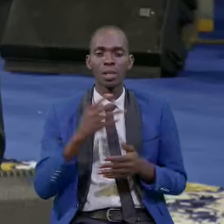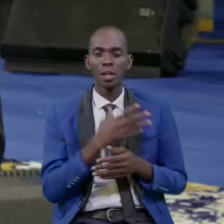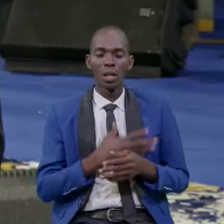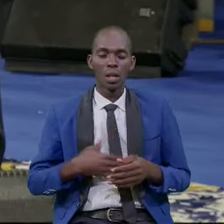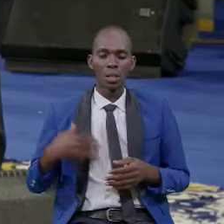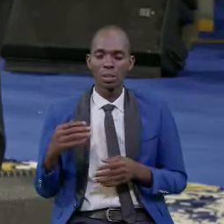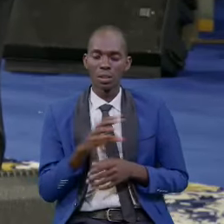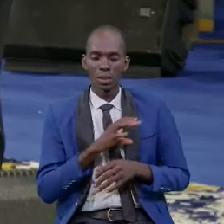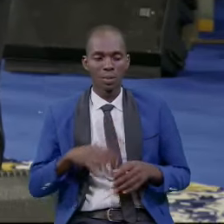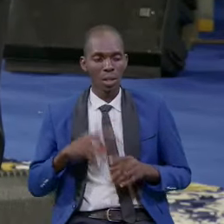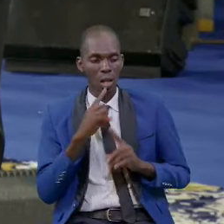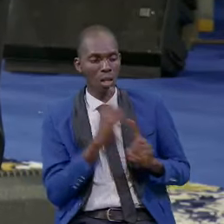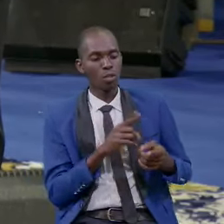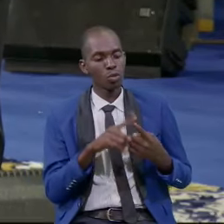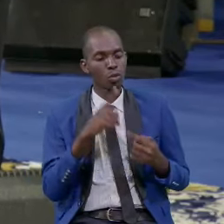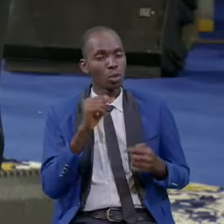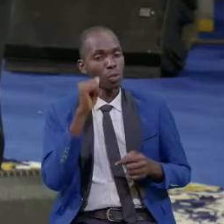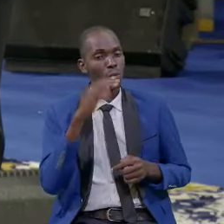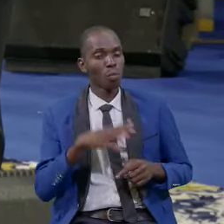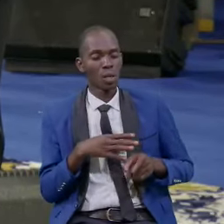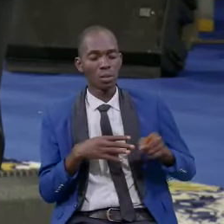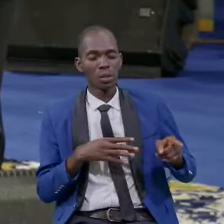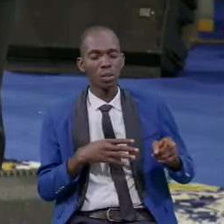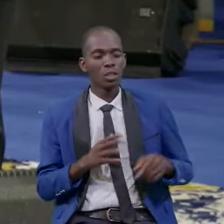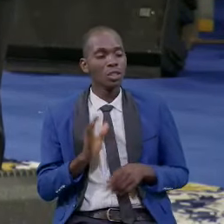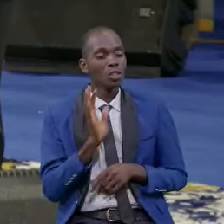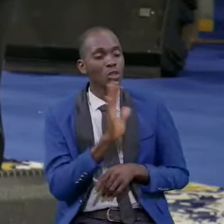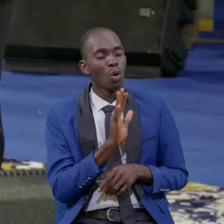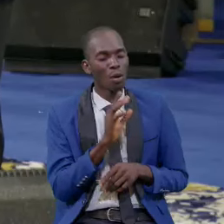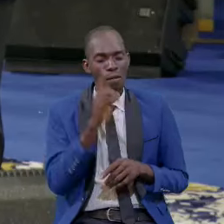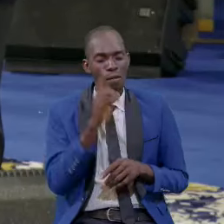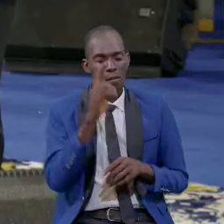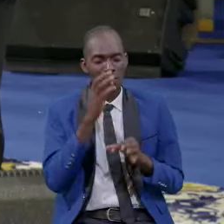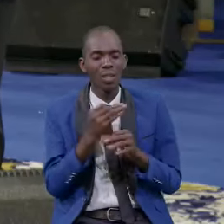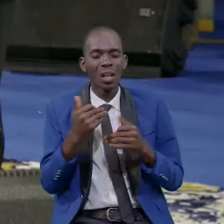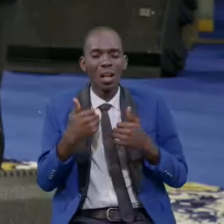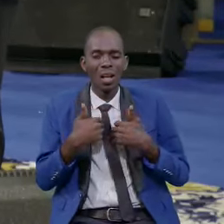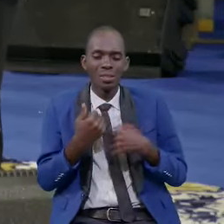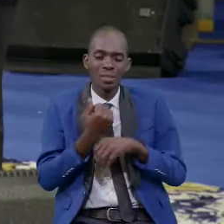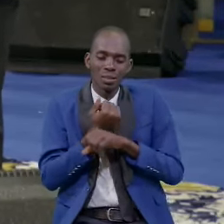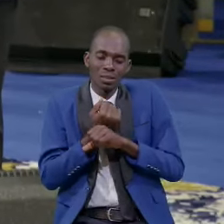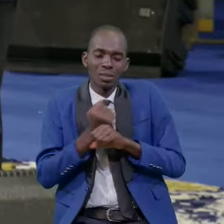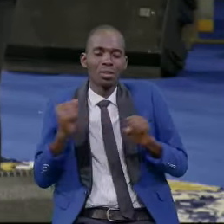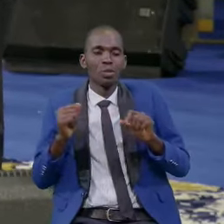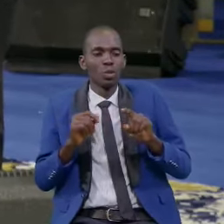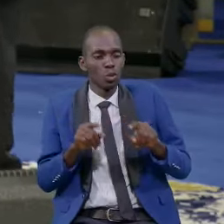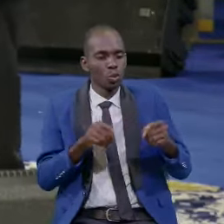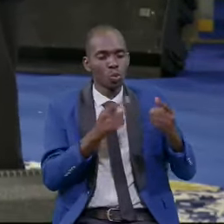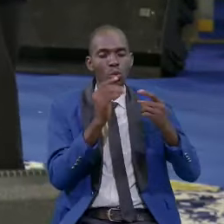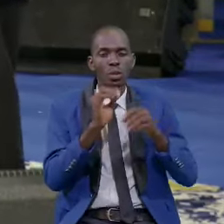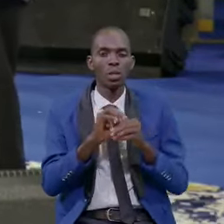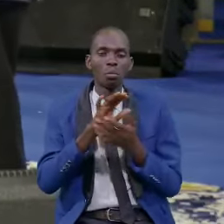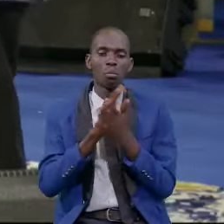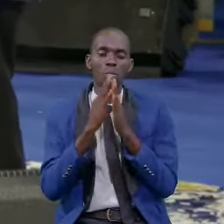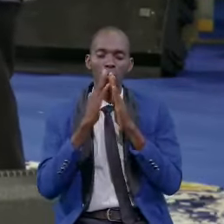woman, thy faith has saved thee. Go in peace. Have you